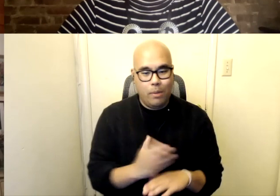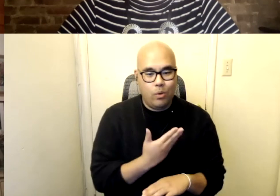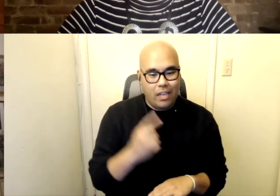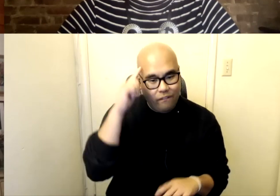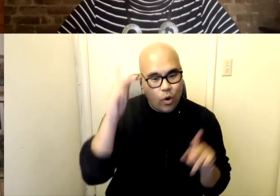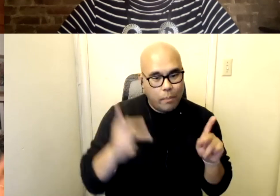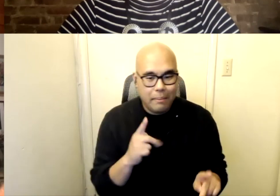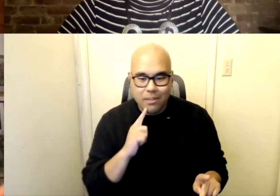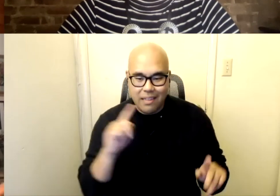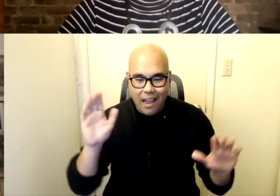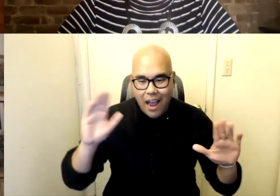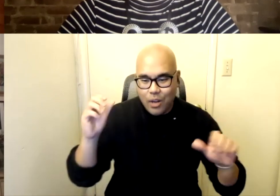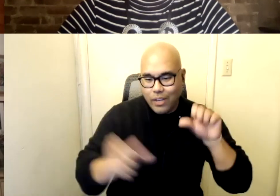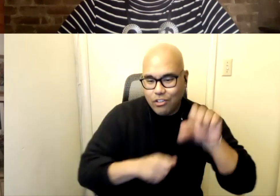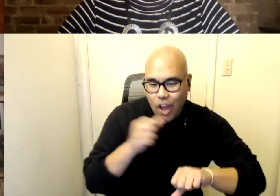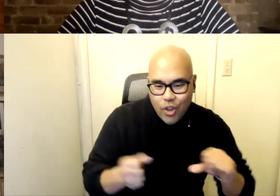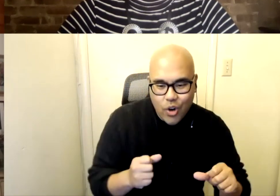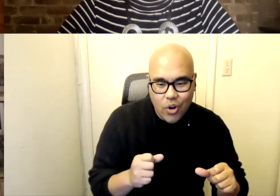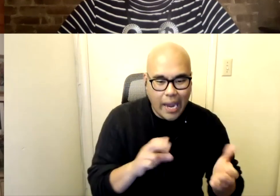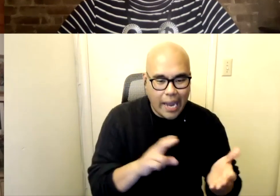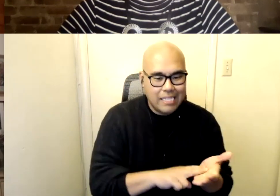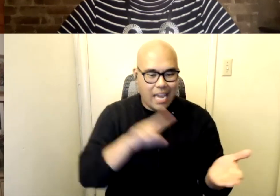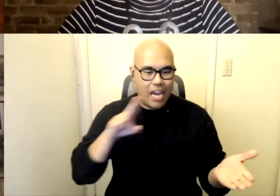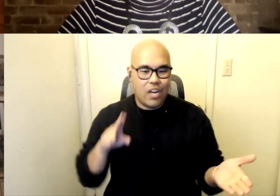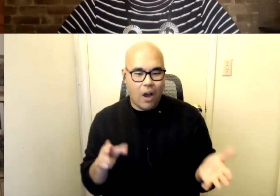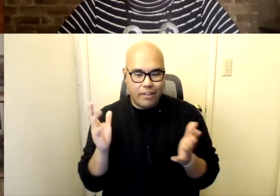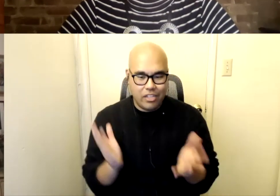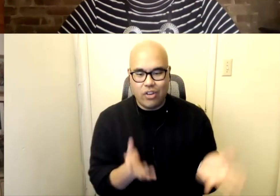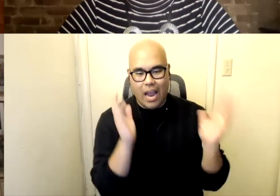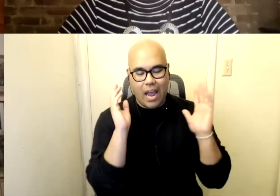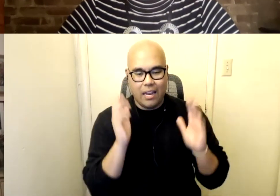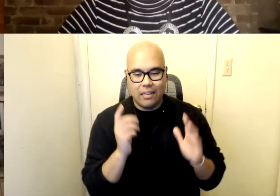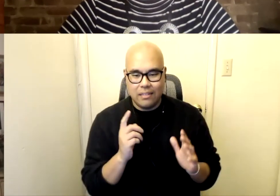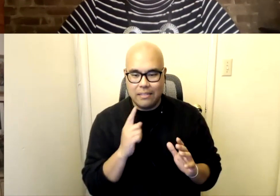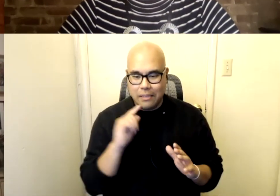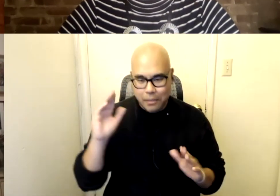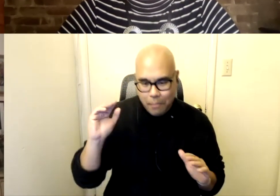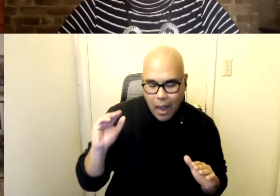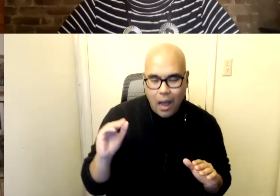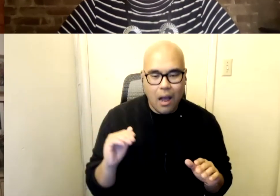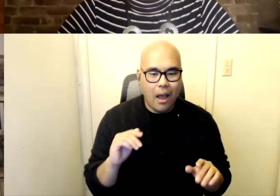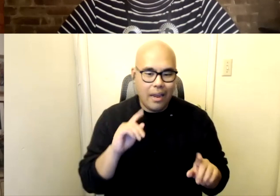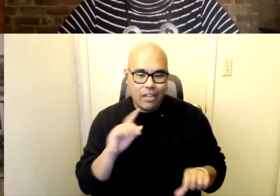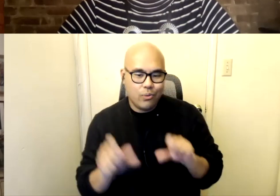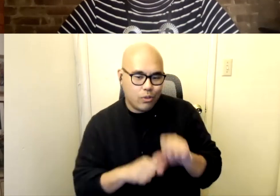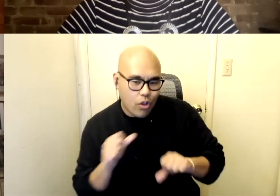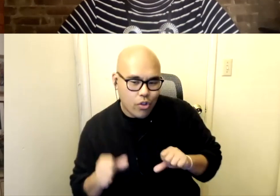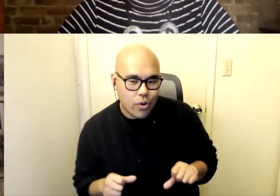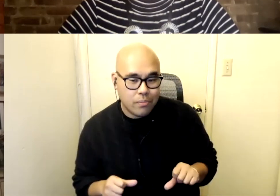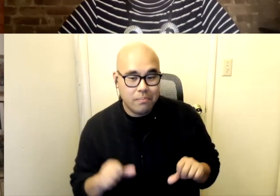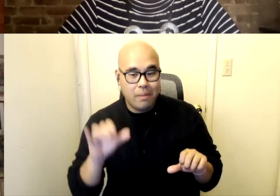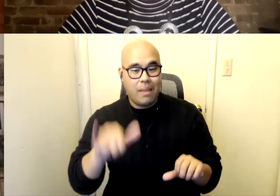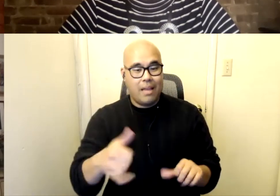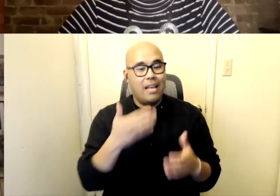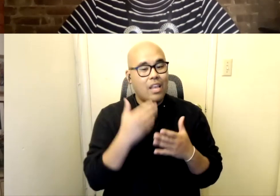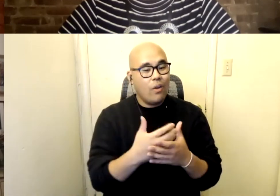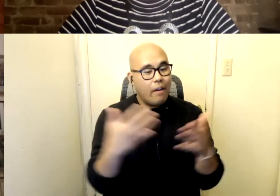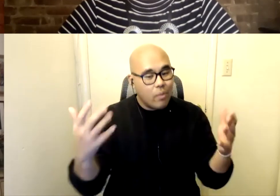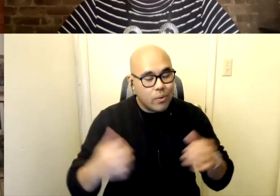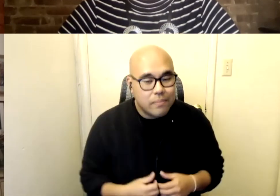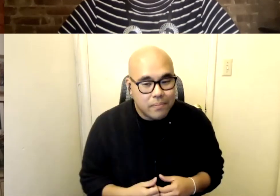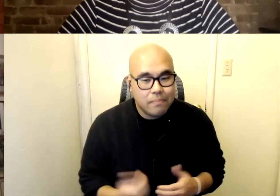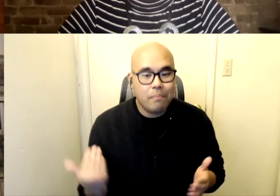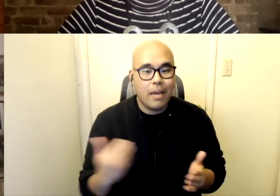hi and sign off in the chat, answer any questions there might be. But yeah, thank you everyone again